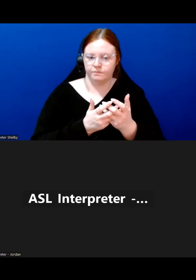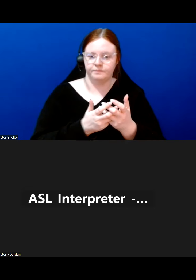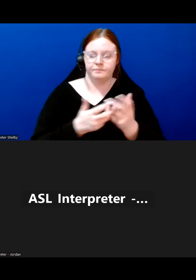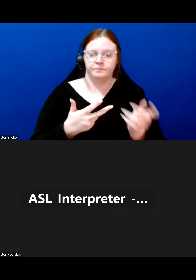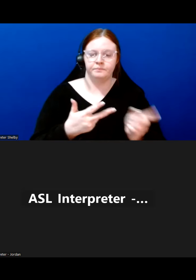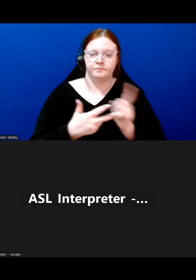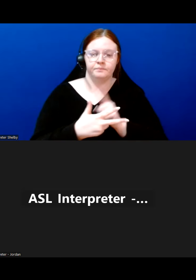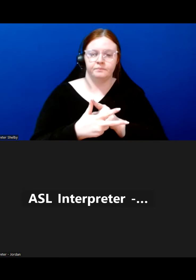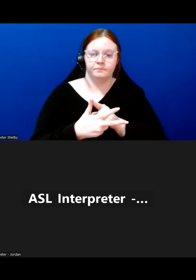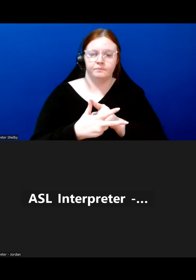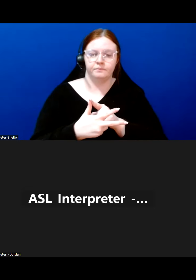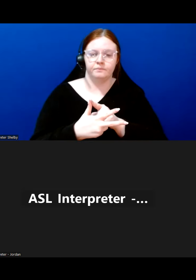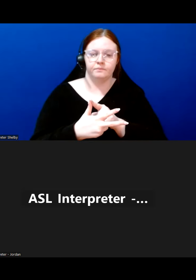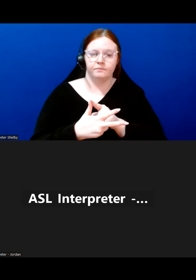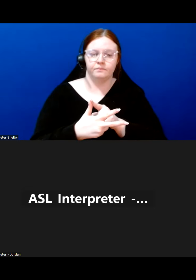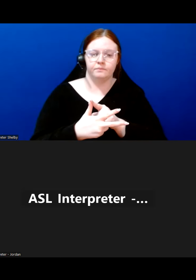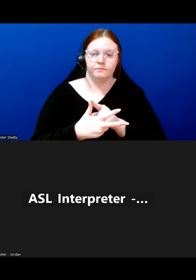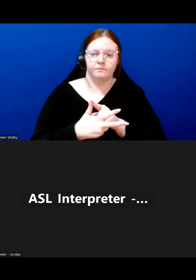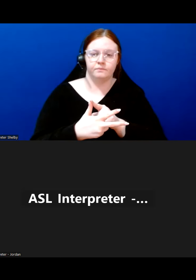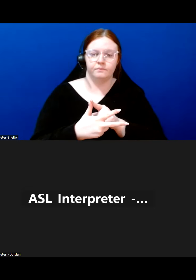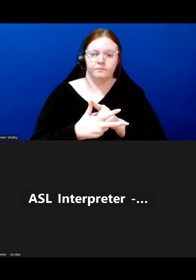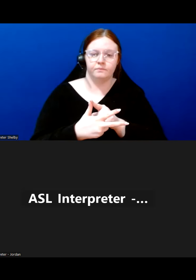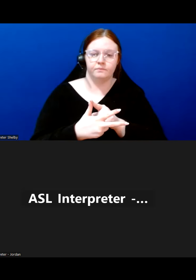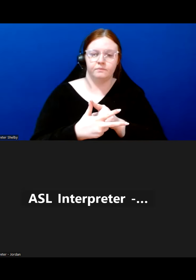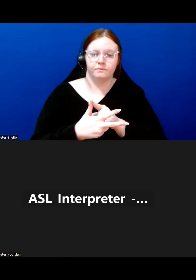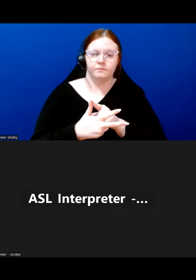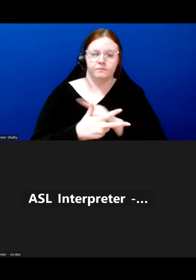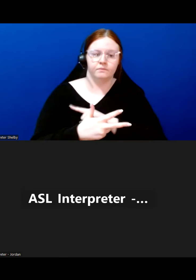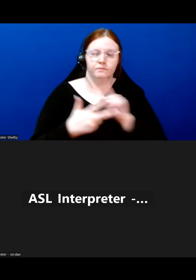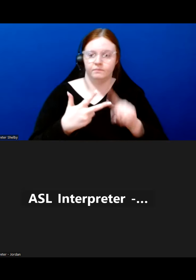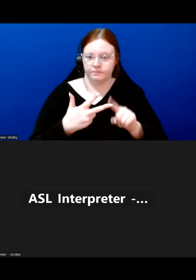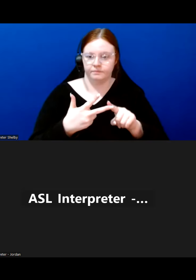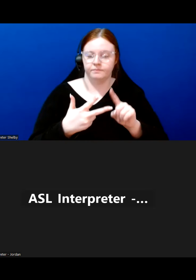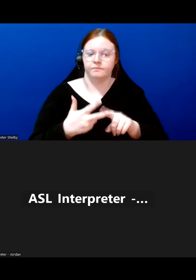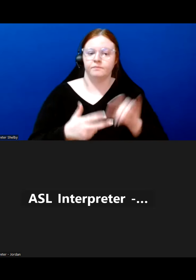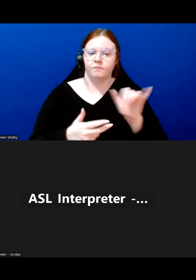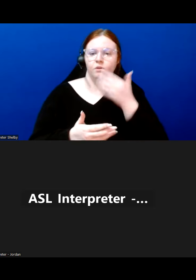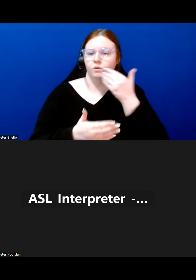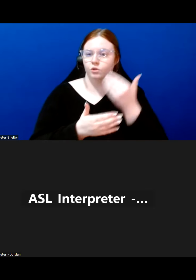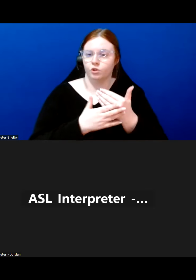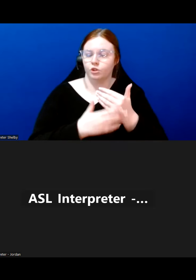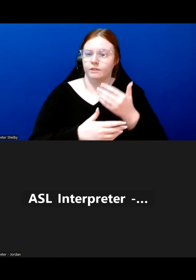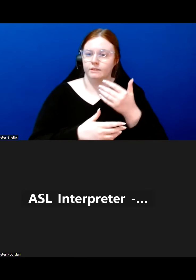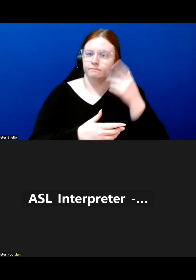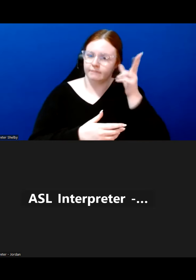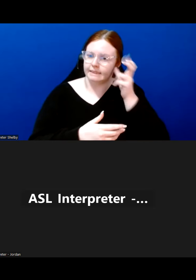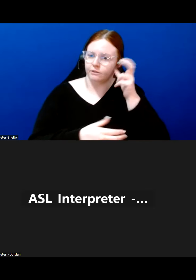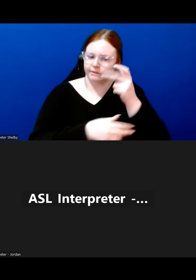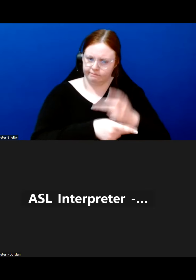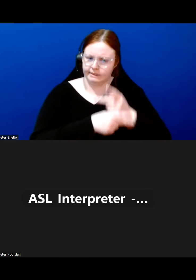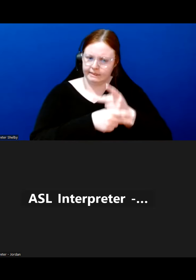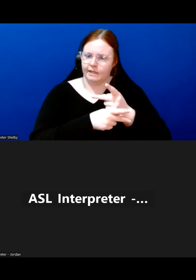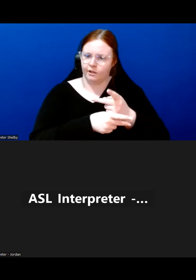that is very important is that you have the right hearing care professional that's really going to take the time to